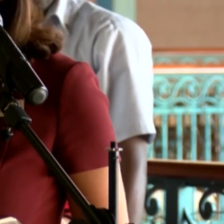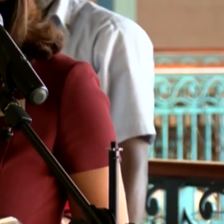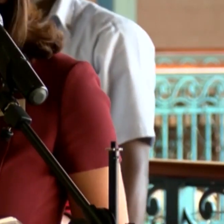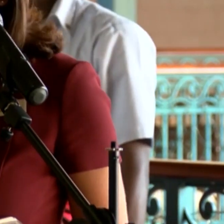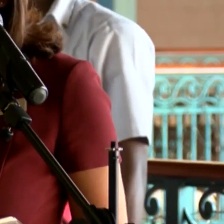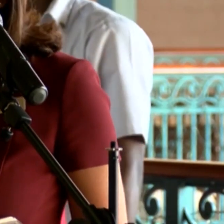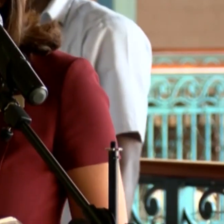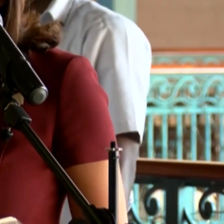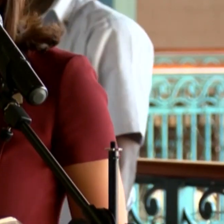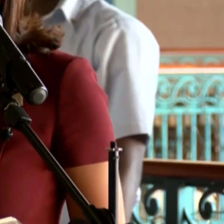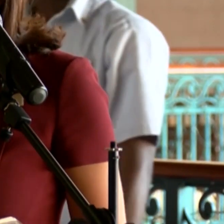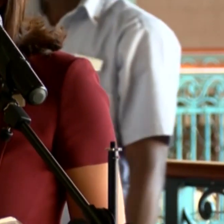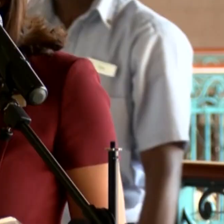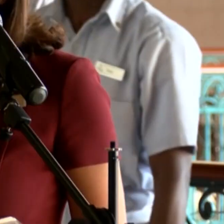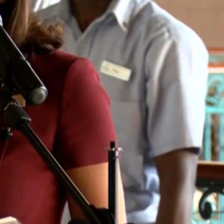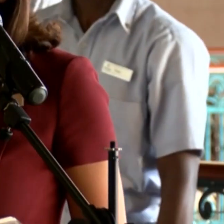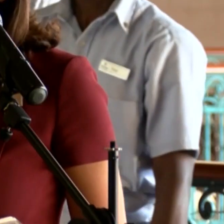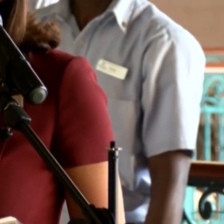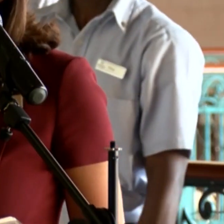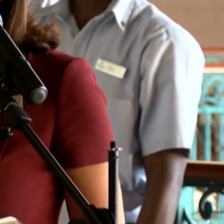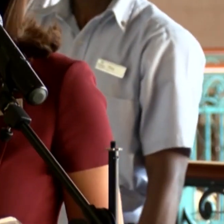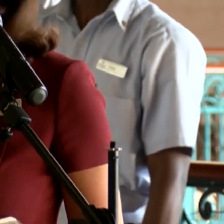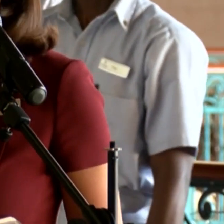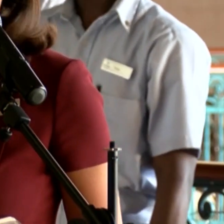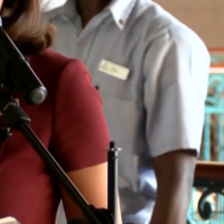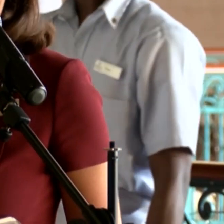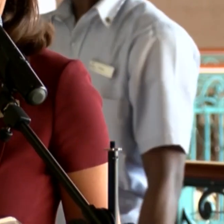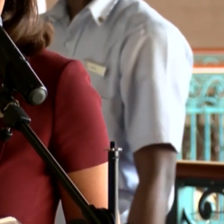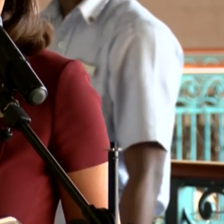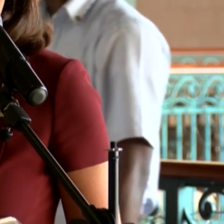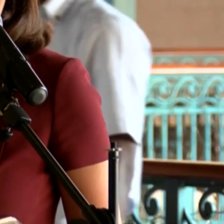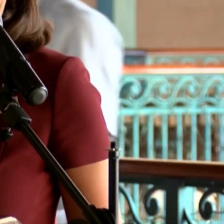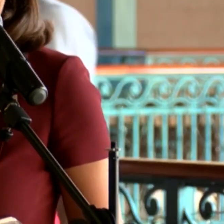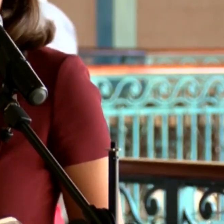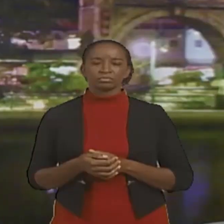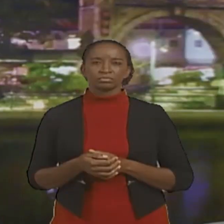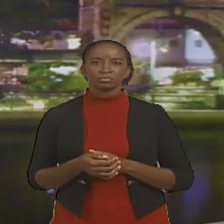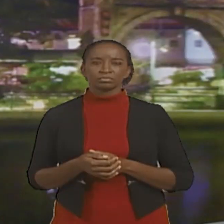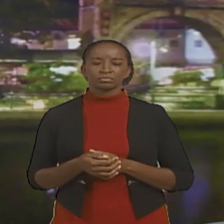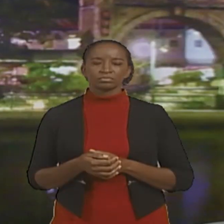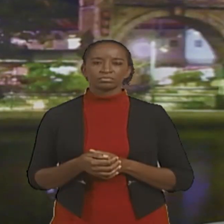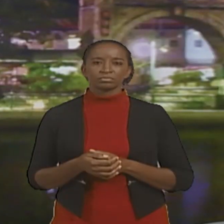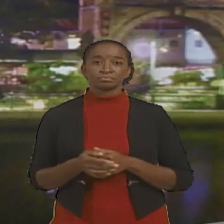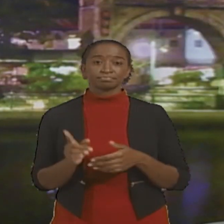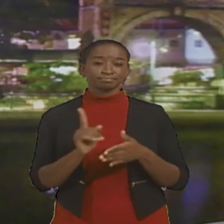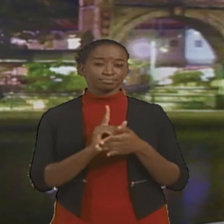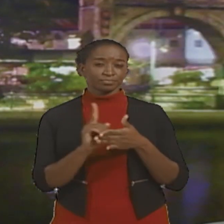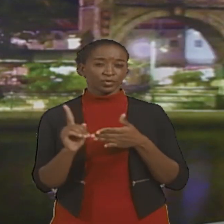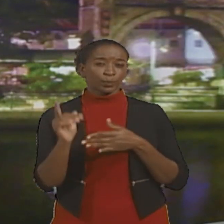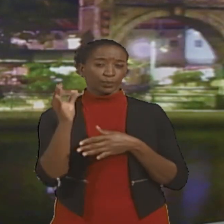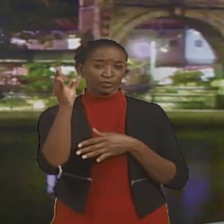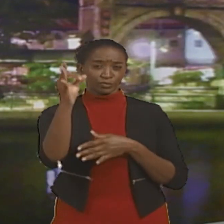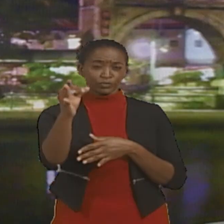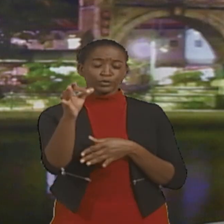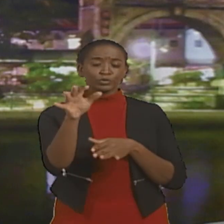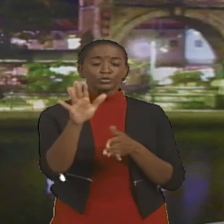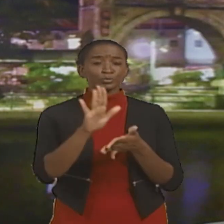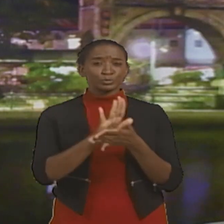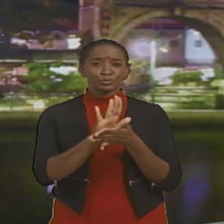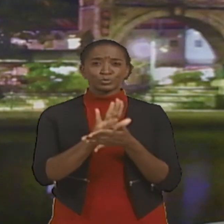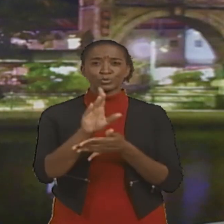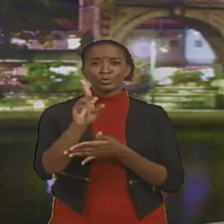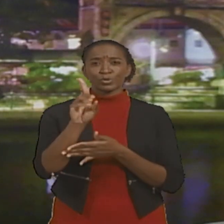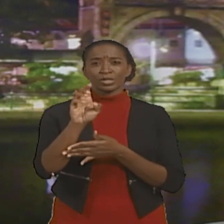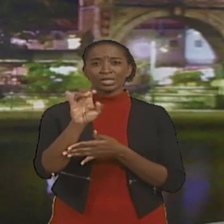Night, and to look forward with hope to a new year to come. In just over a week, the grounds of the Dighton